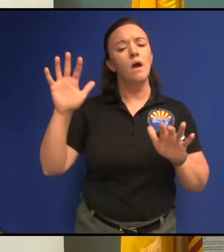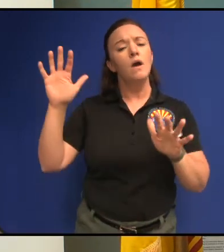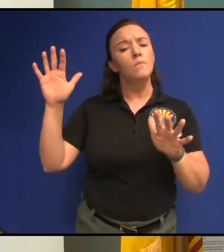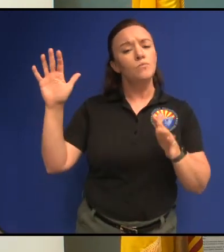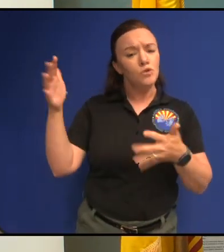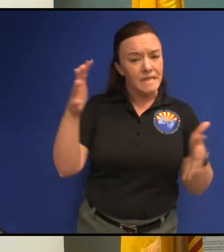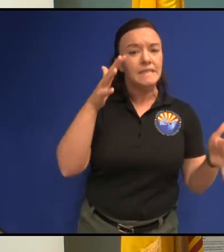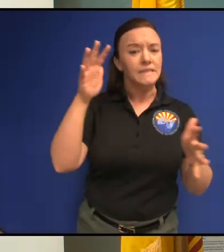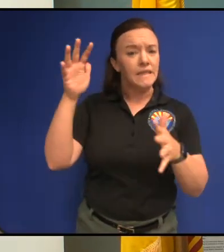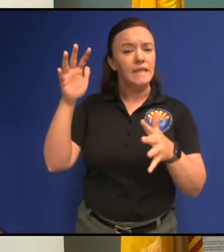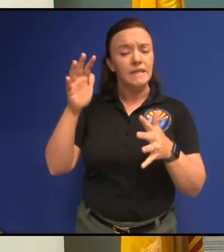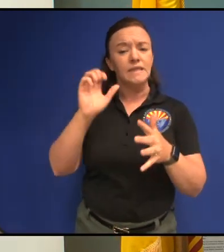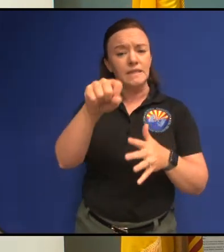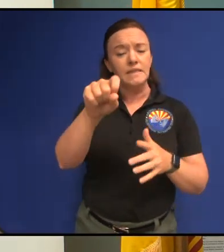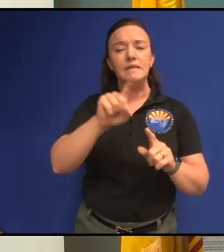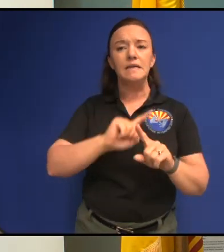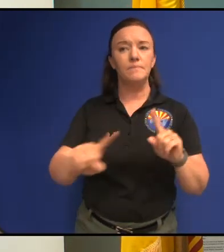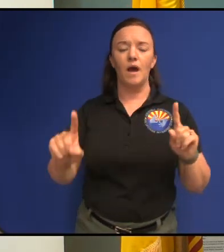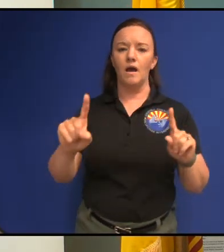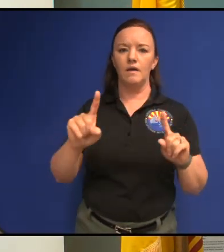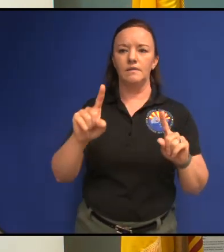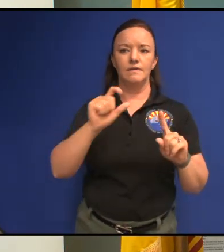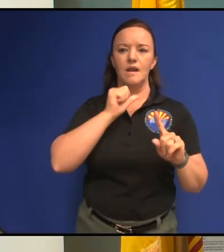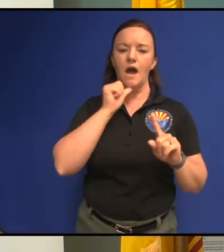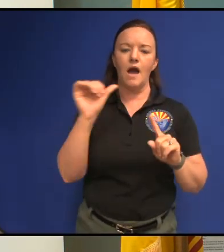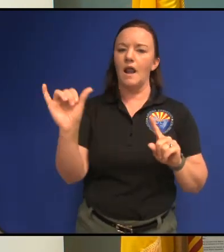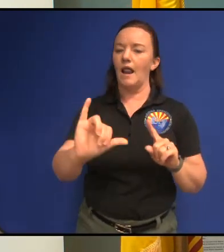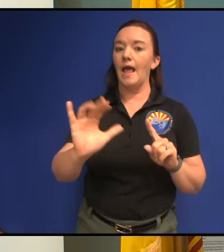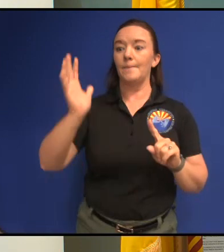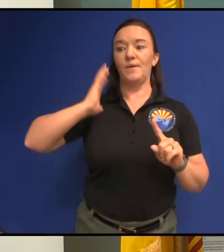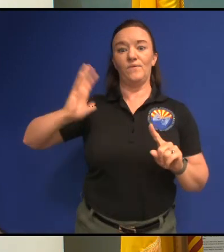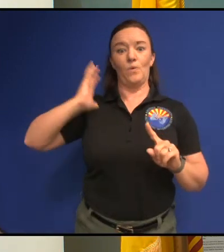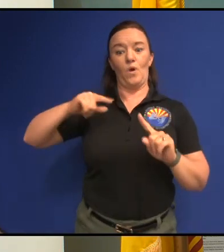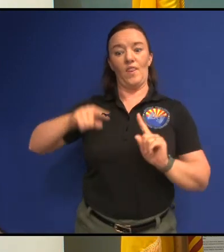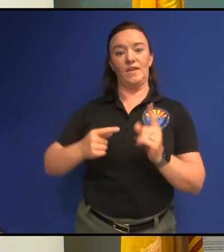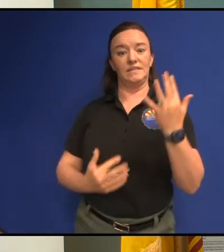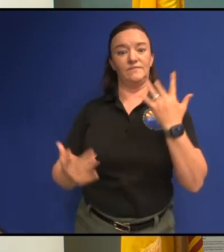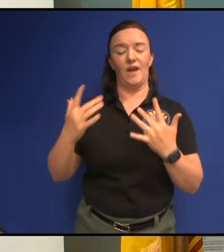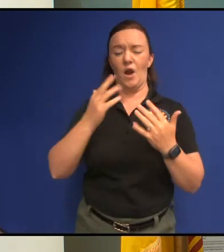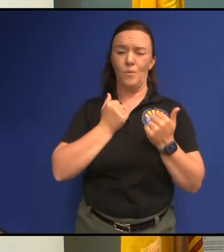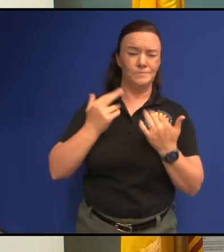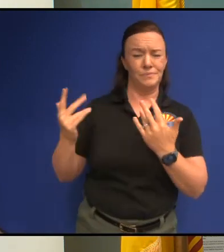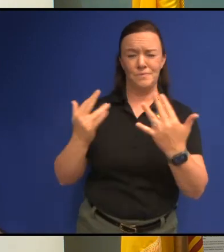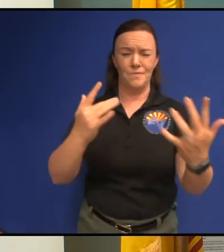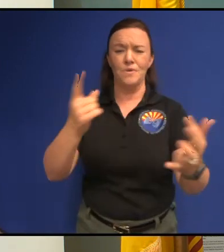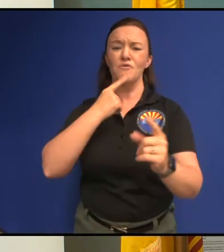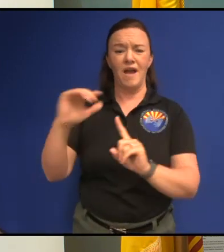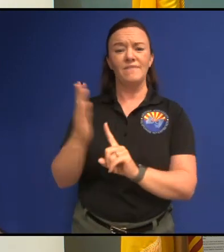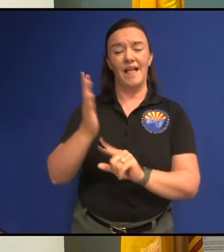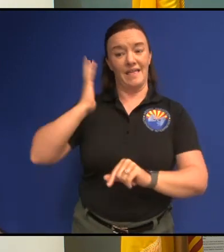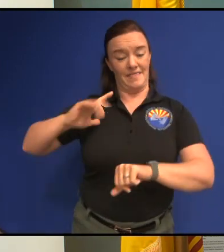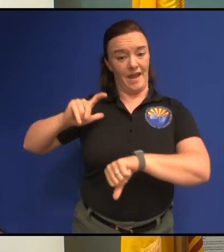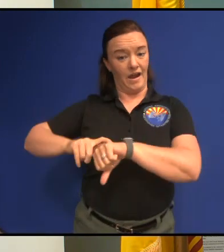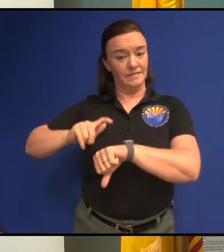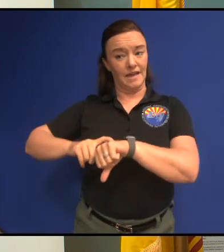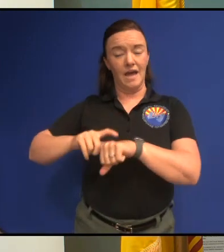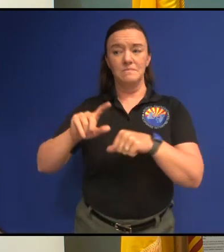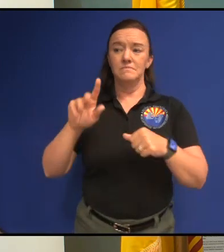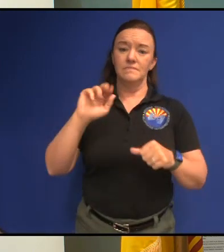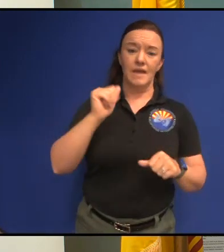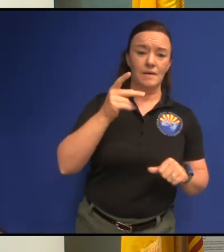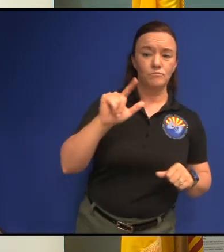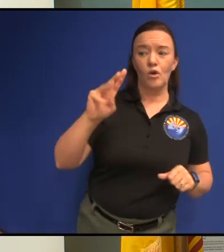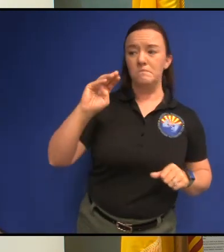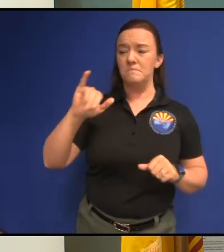nowhere near what red flags were like when this fire was really growing rapidly back in April